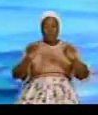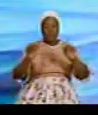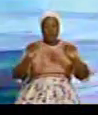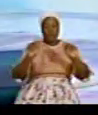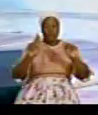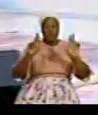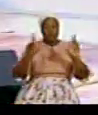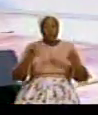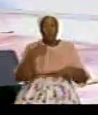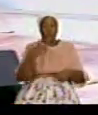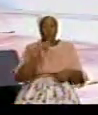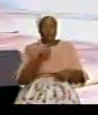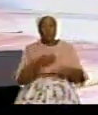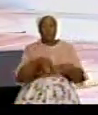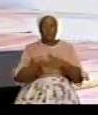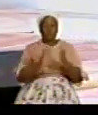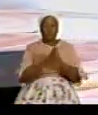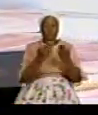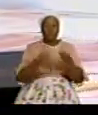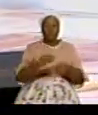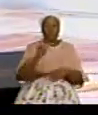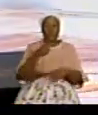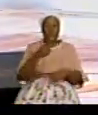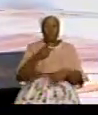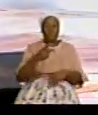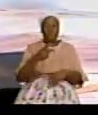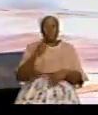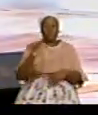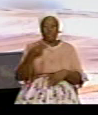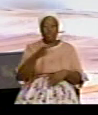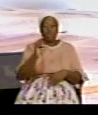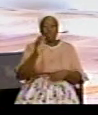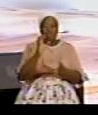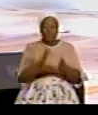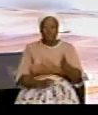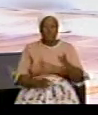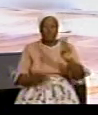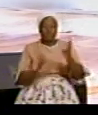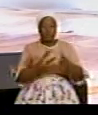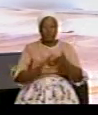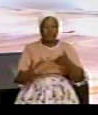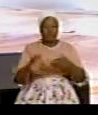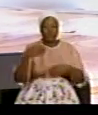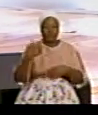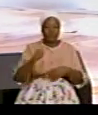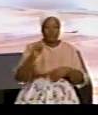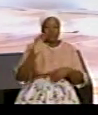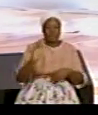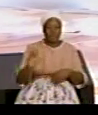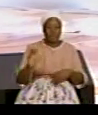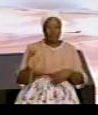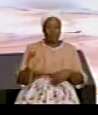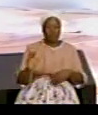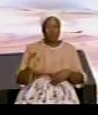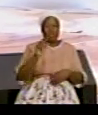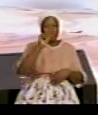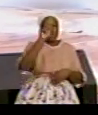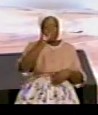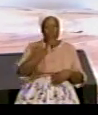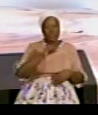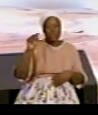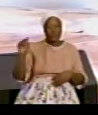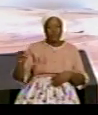2. I'm reading from verse 15. In 2 Thessalonians chapter 2, reading from verse 15,